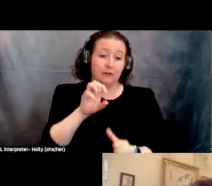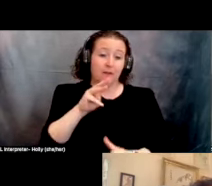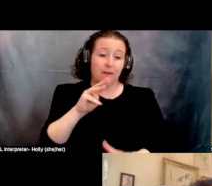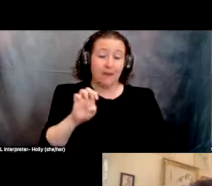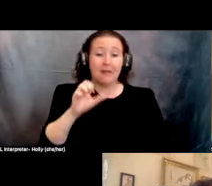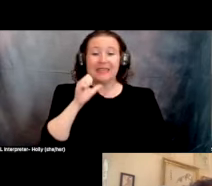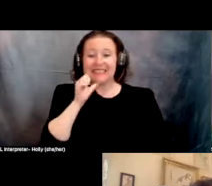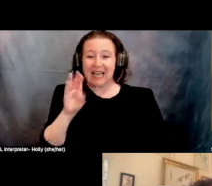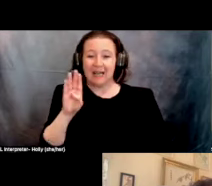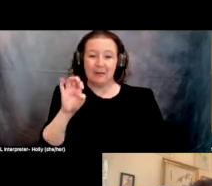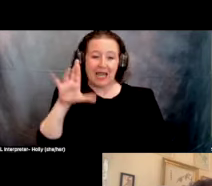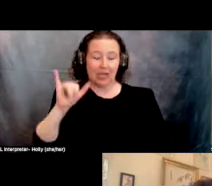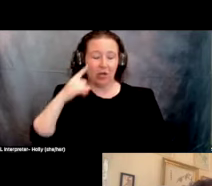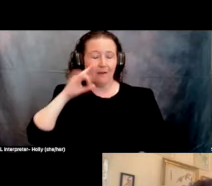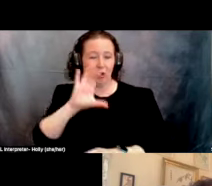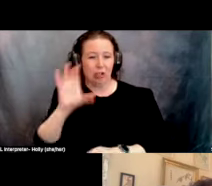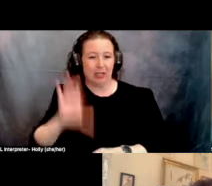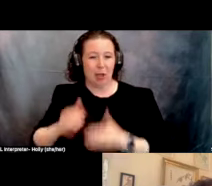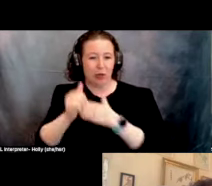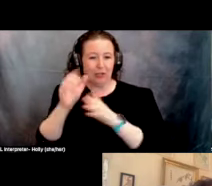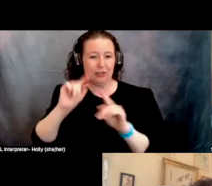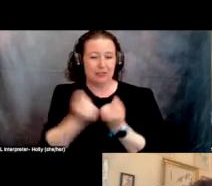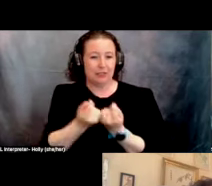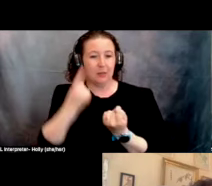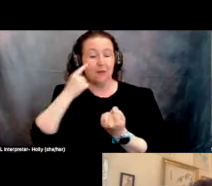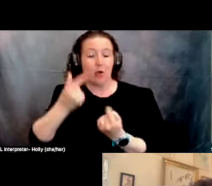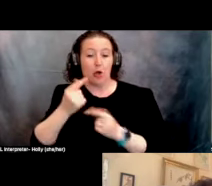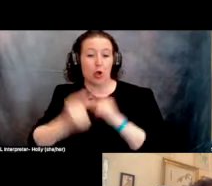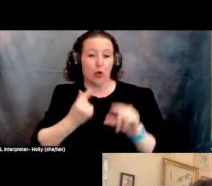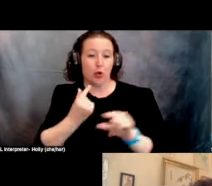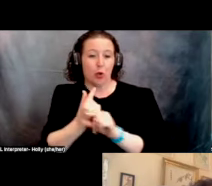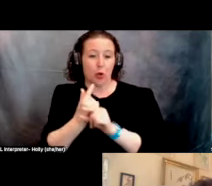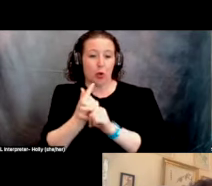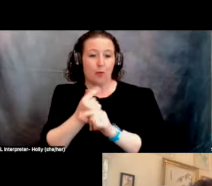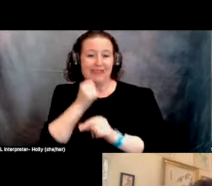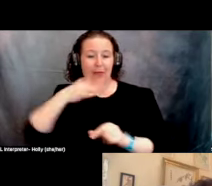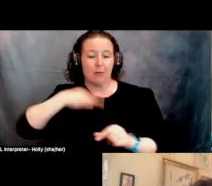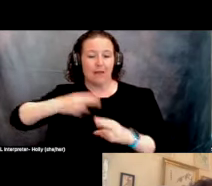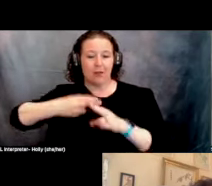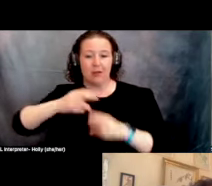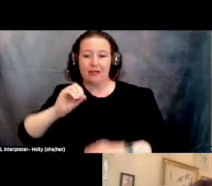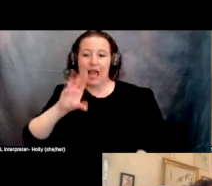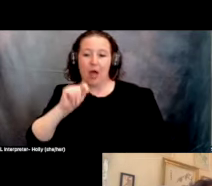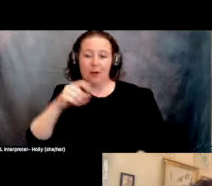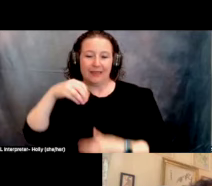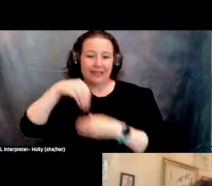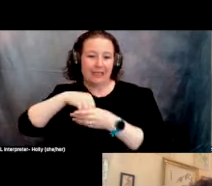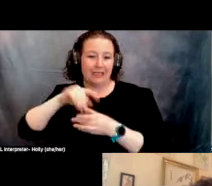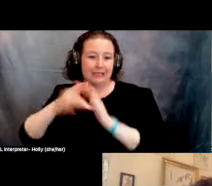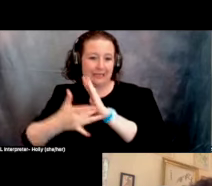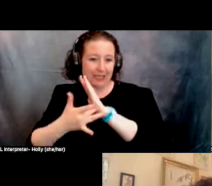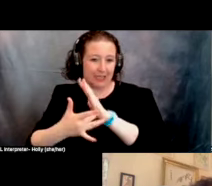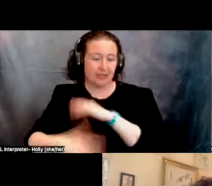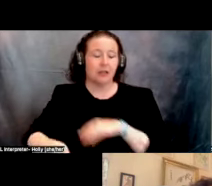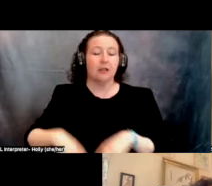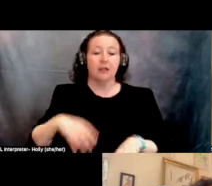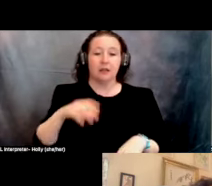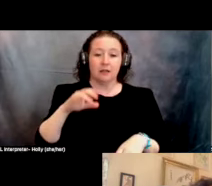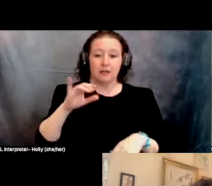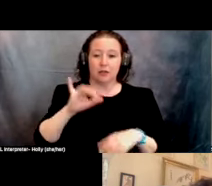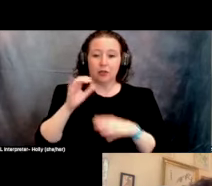Chicago leadership team in the global nonprofit Out in Tech. Zara also served over 10 years of leadership in international affairs with